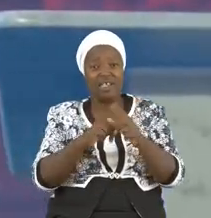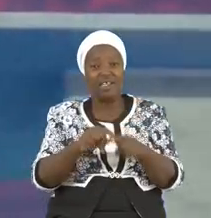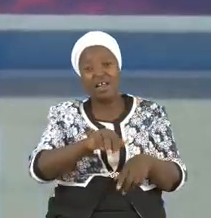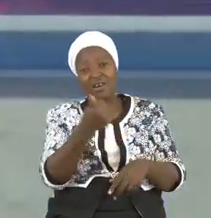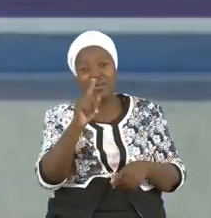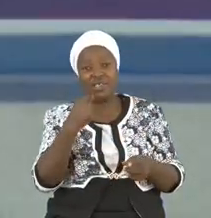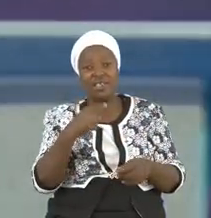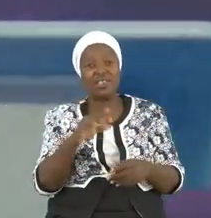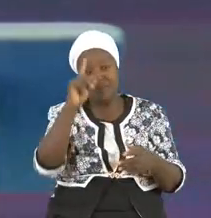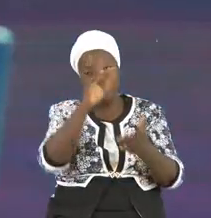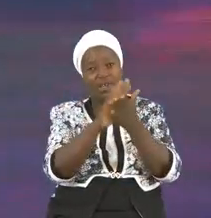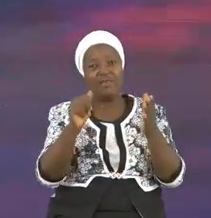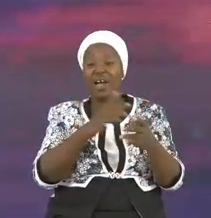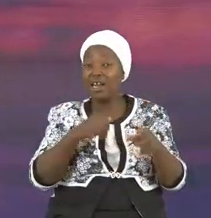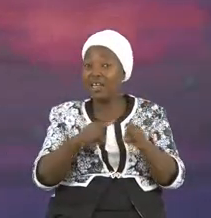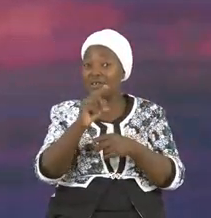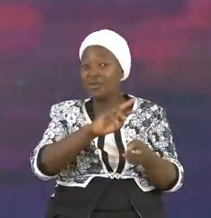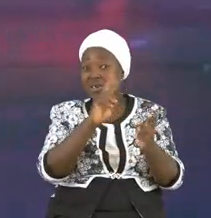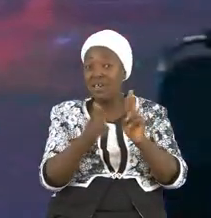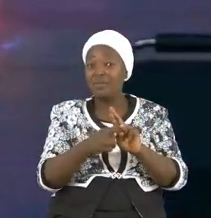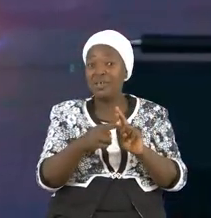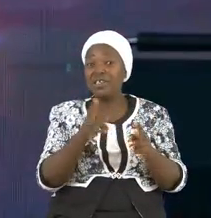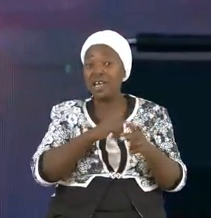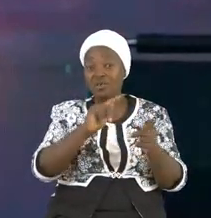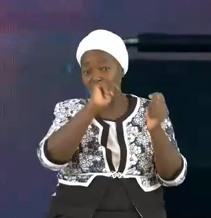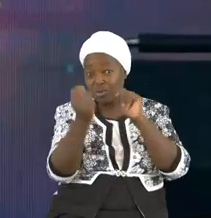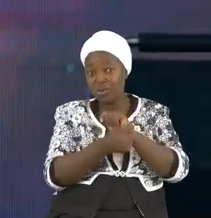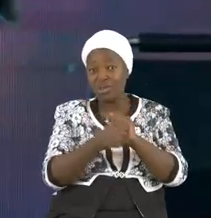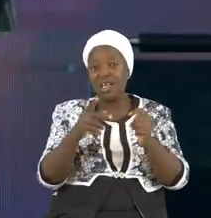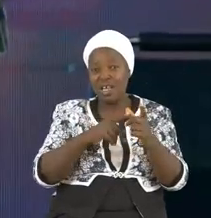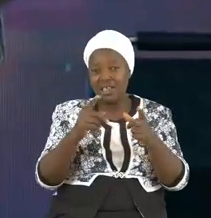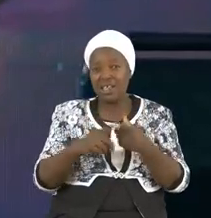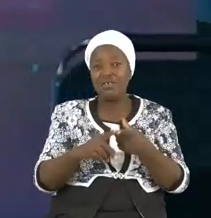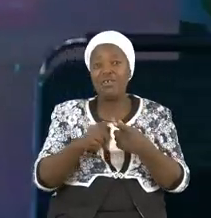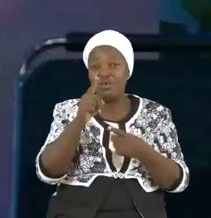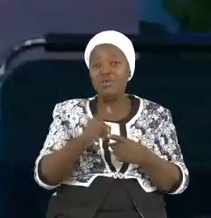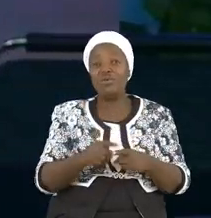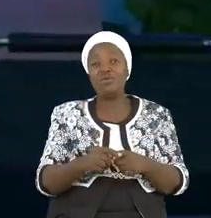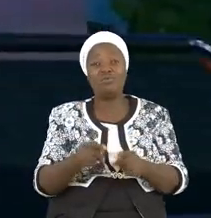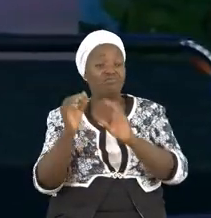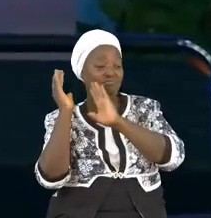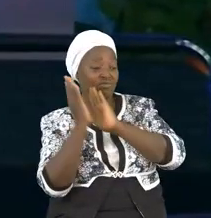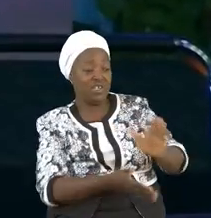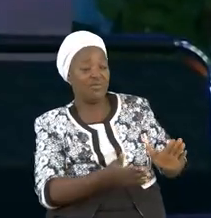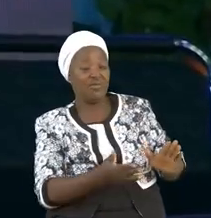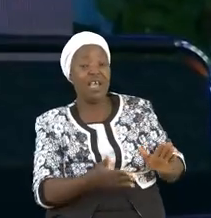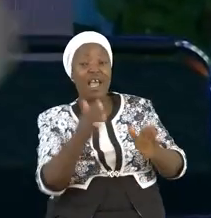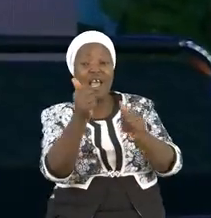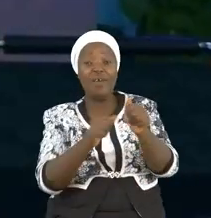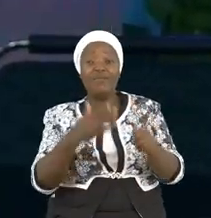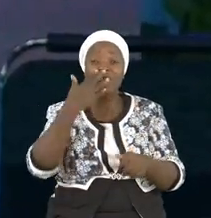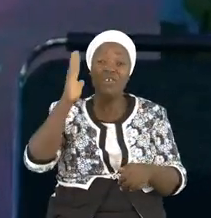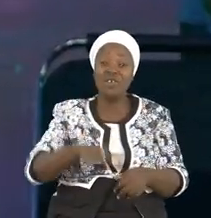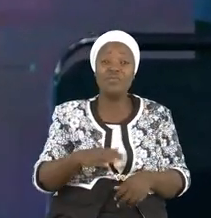And as you repent, return, and you reject every evil way, and you